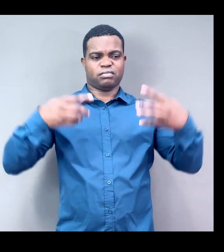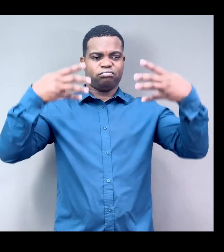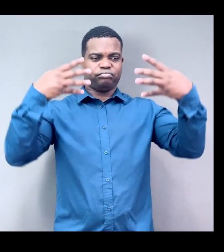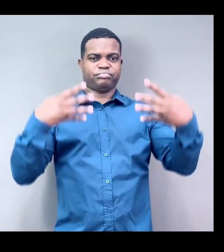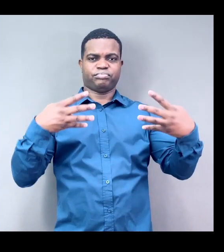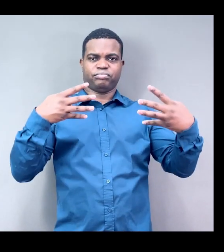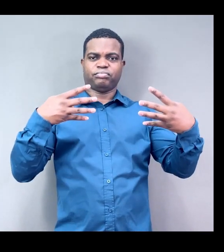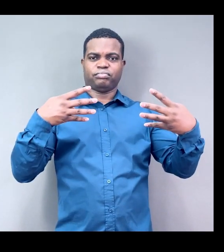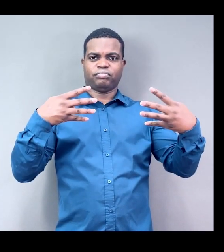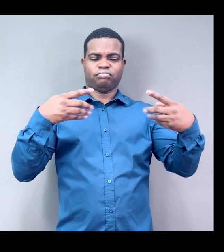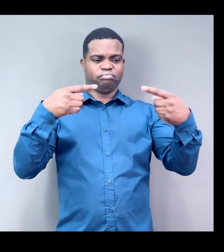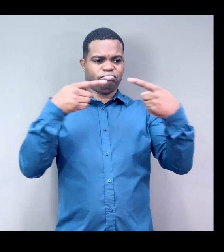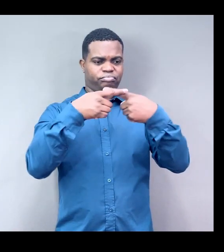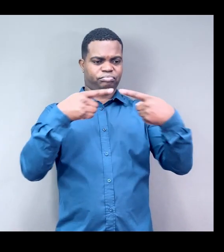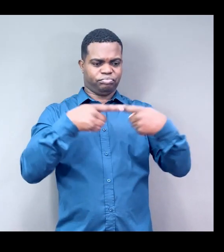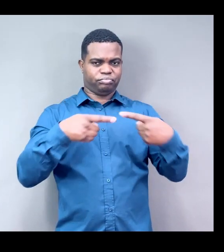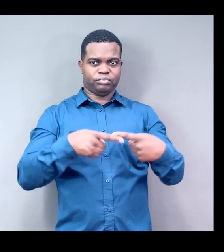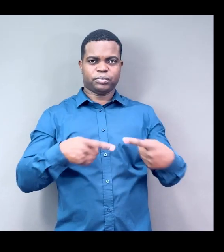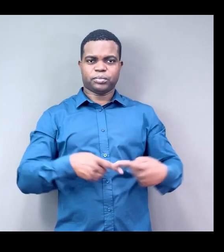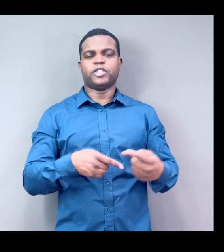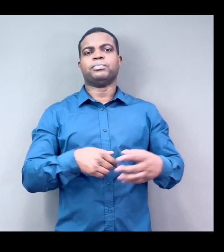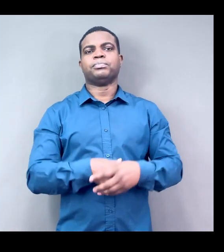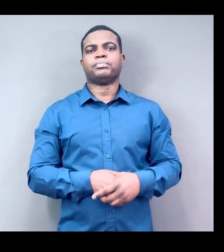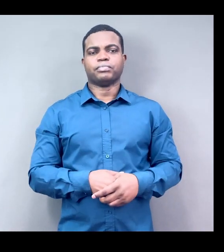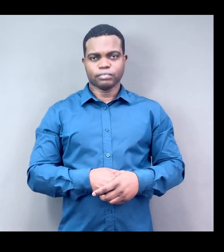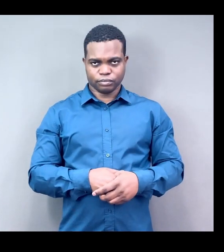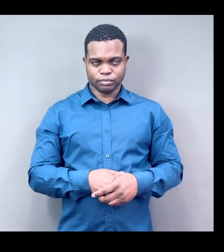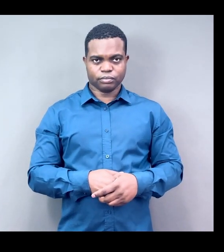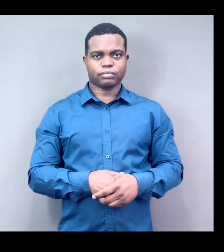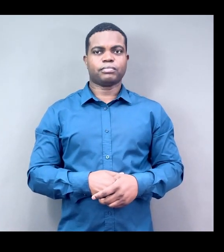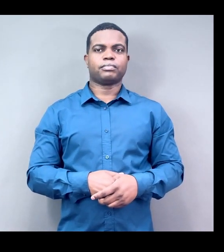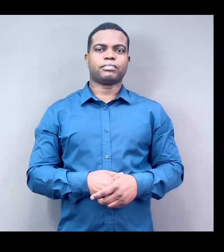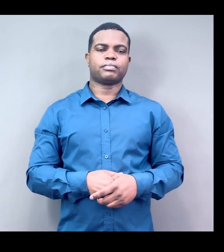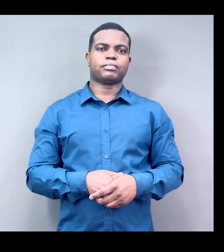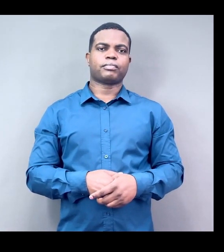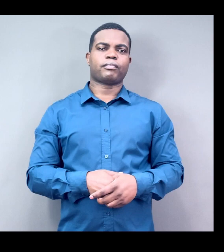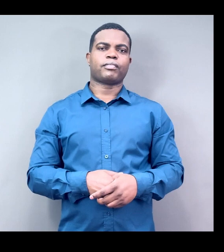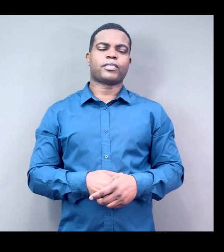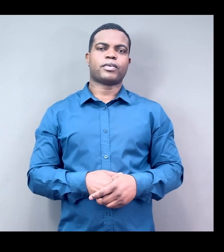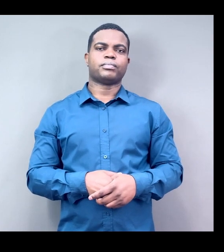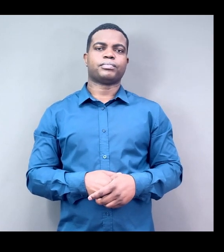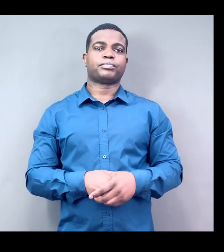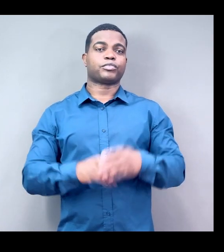So these are the 4 major differences between goals and objectives.